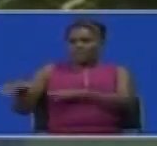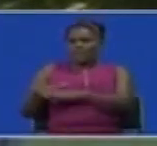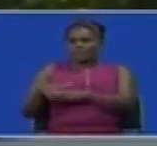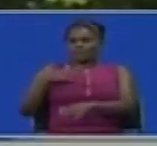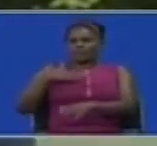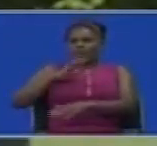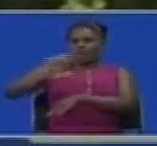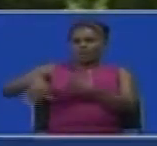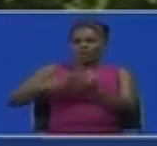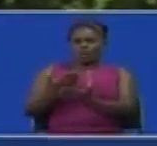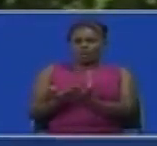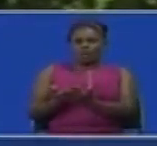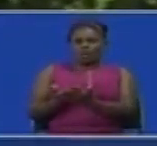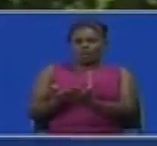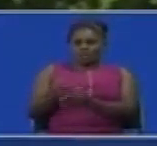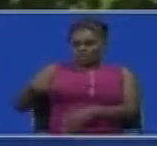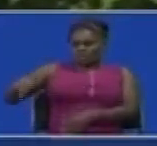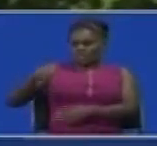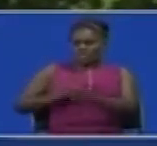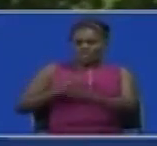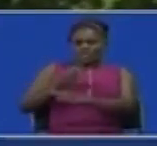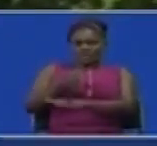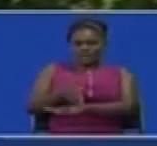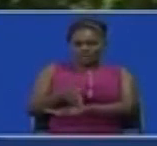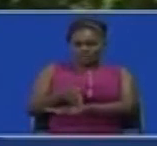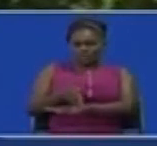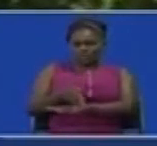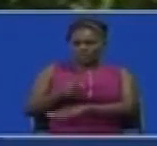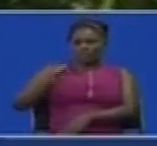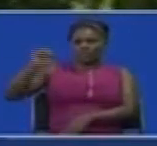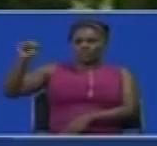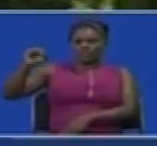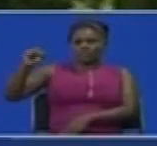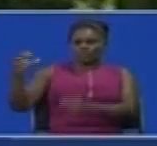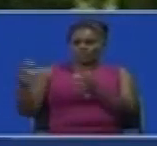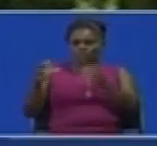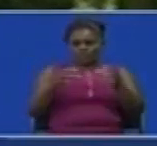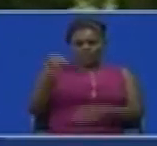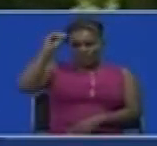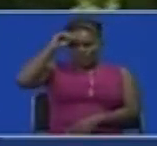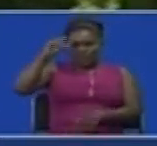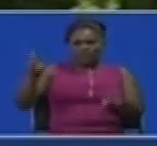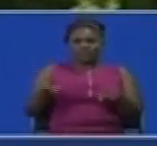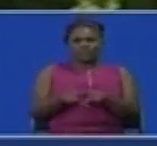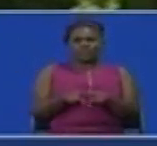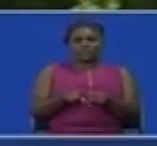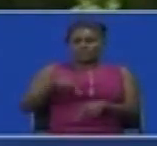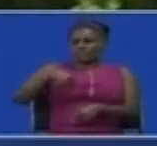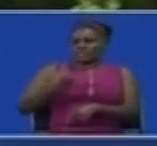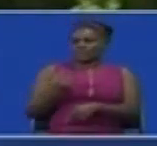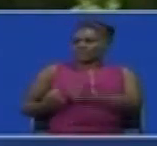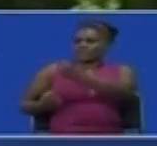we are across the political parties and opinions, and we